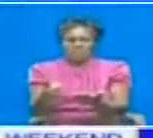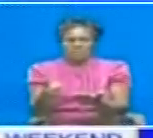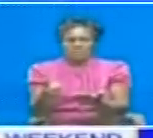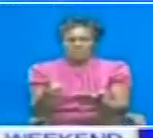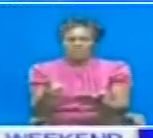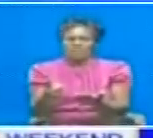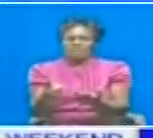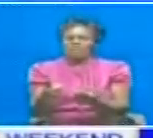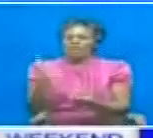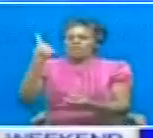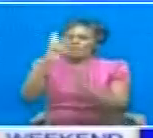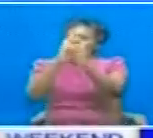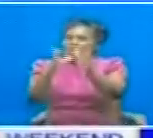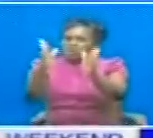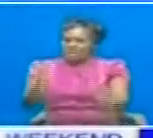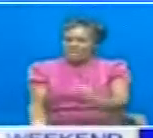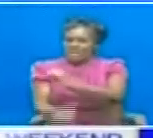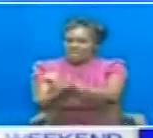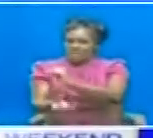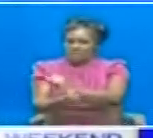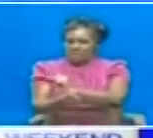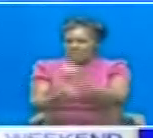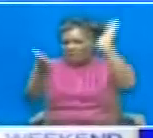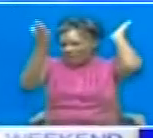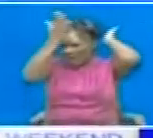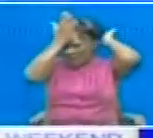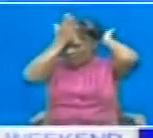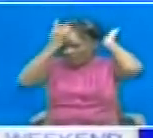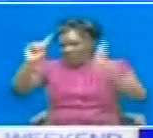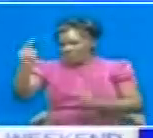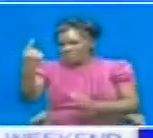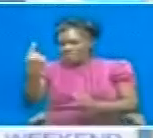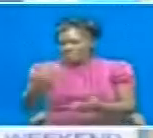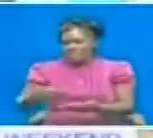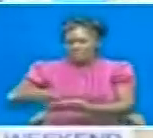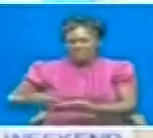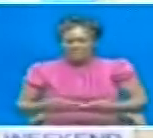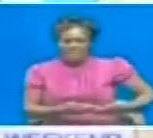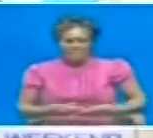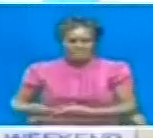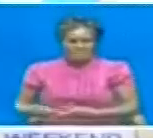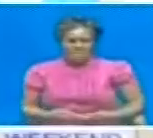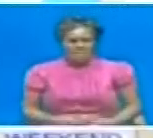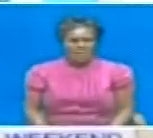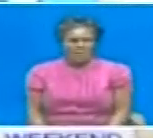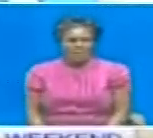though. Dorcas Wangera tells us the story of Kakamega's first babies.